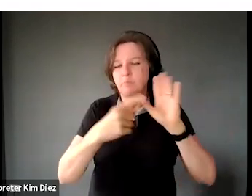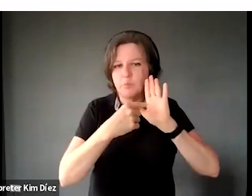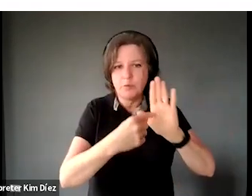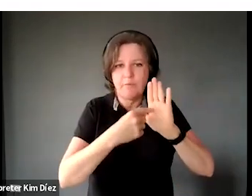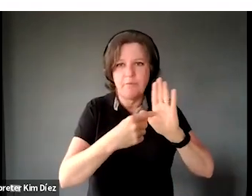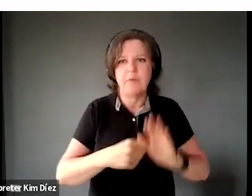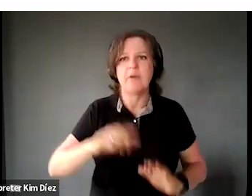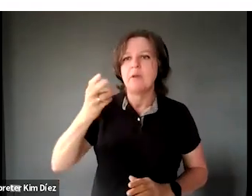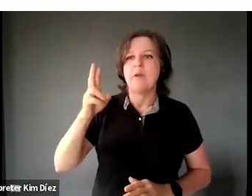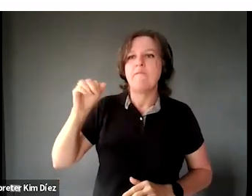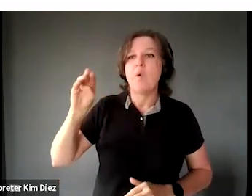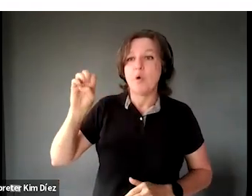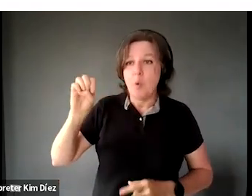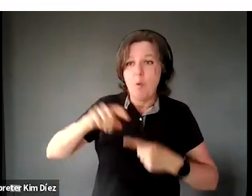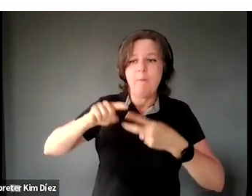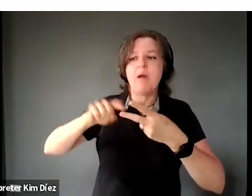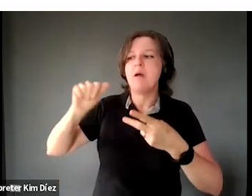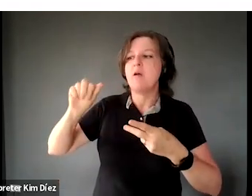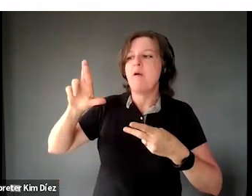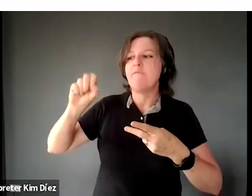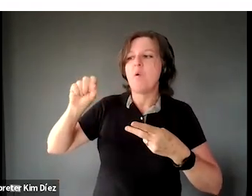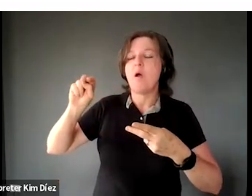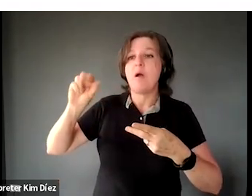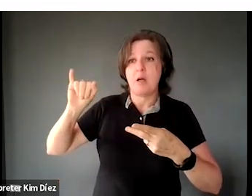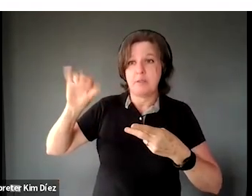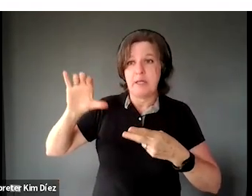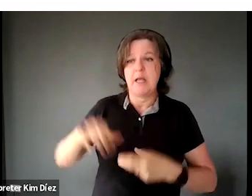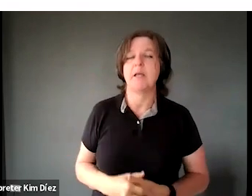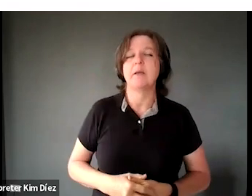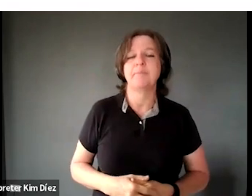And this is, for example, important for chromium and arsenic,